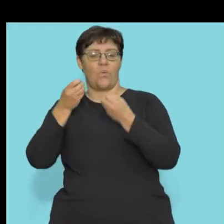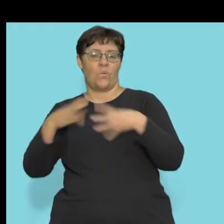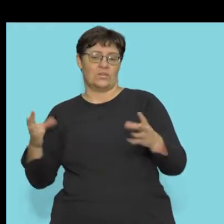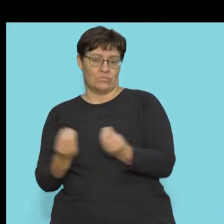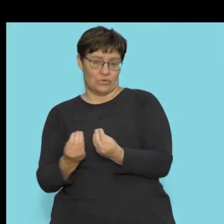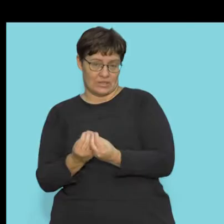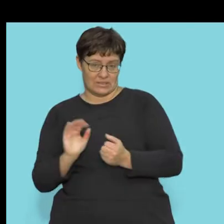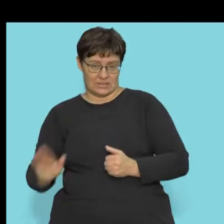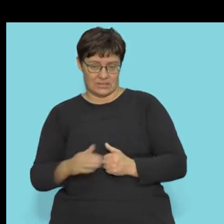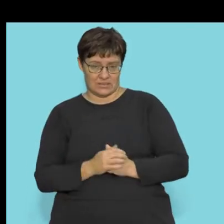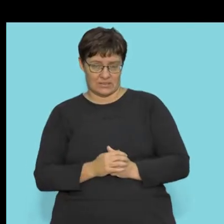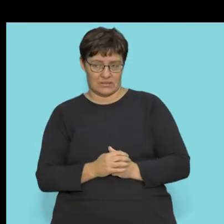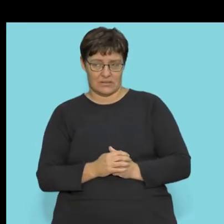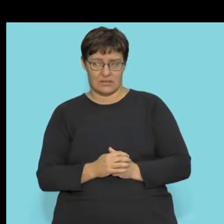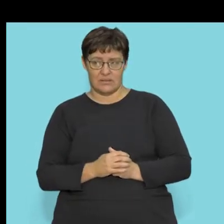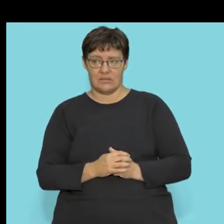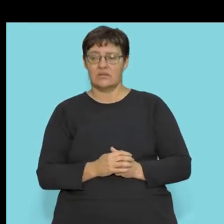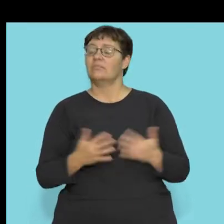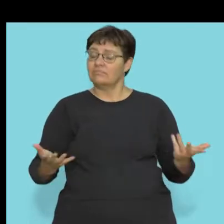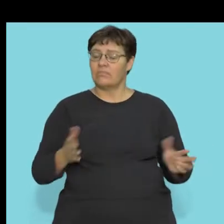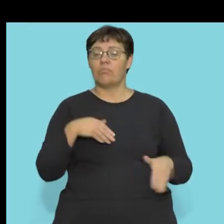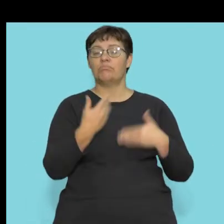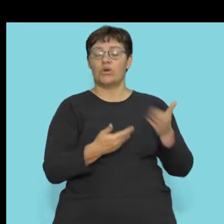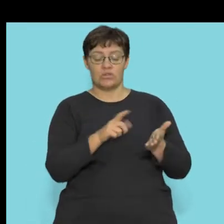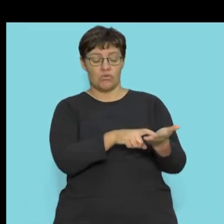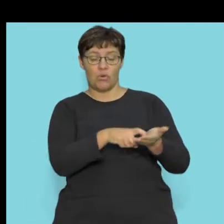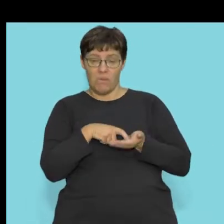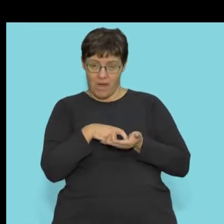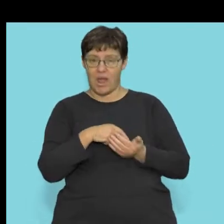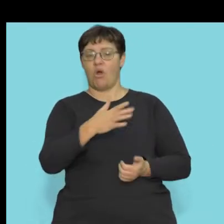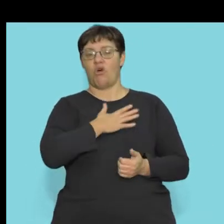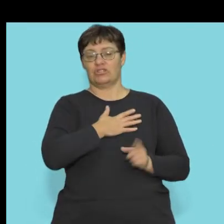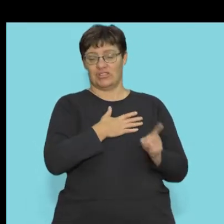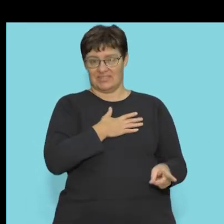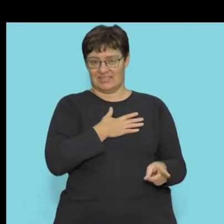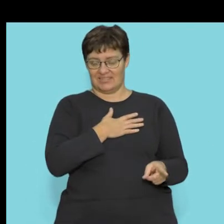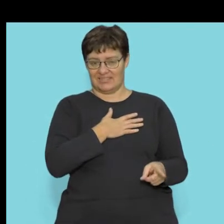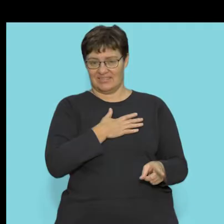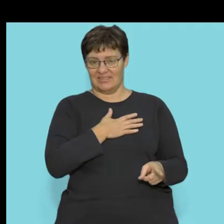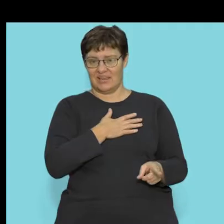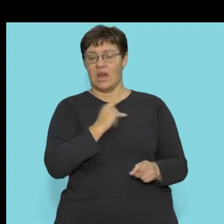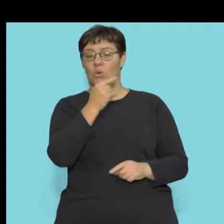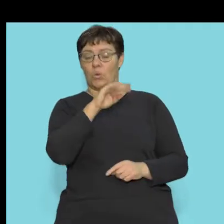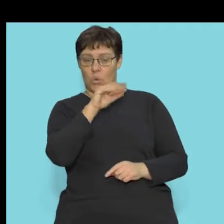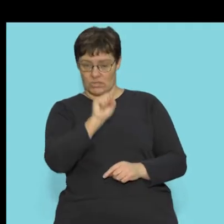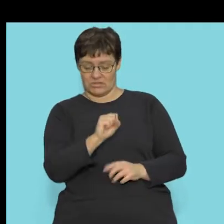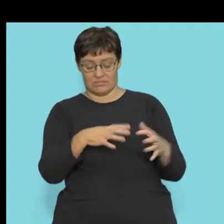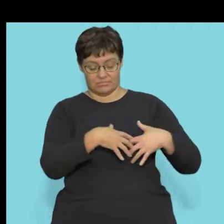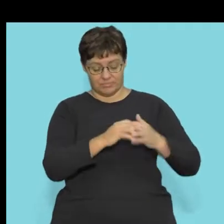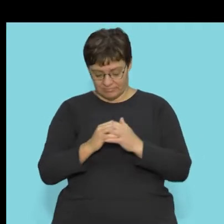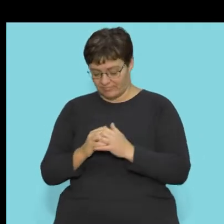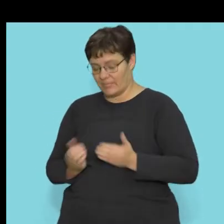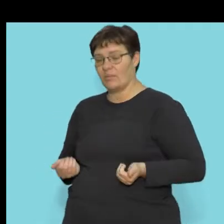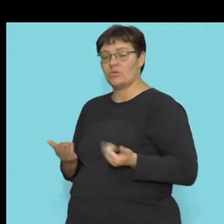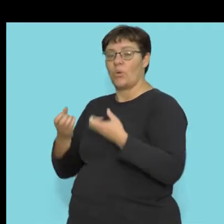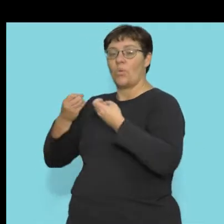and water being the waste products. So simply, it's the process that requires oxygen and